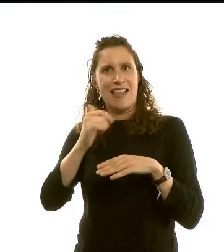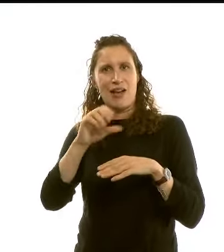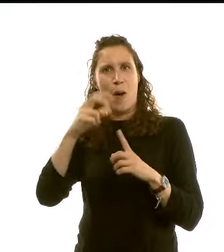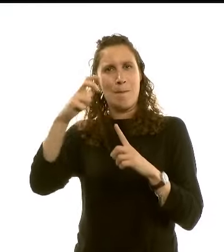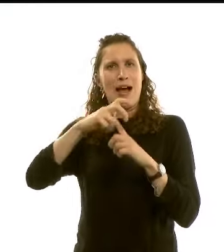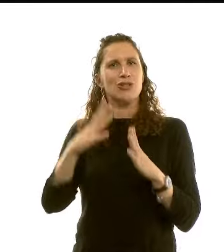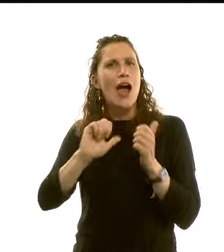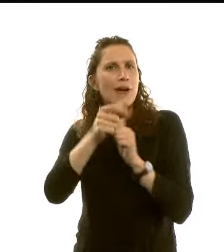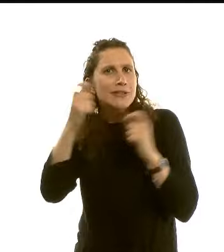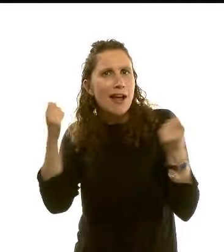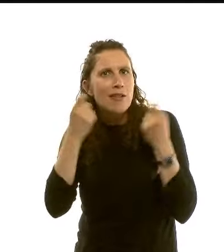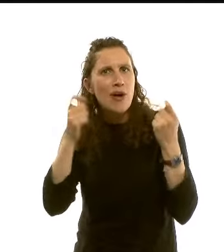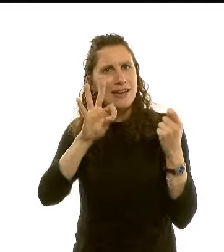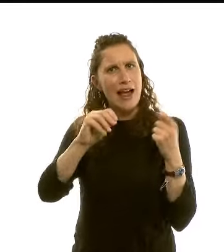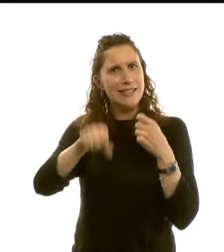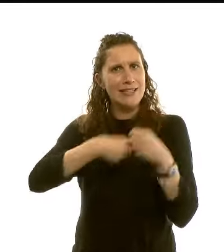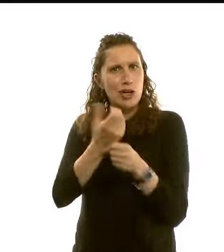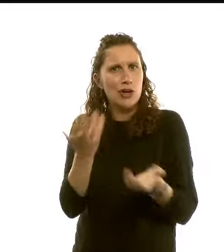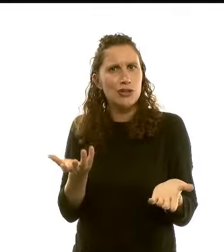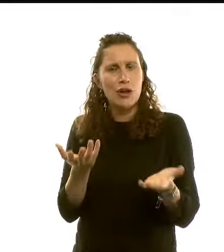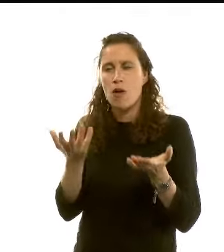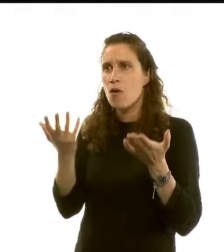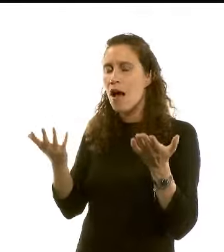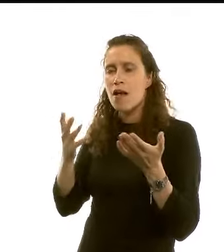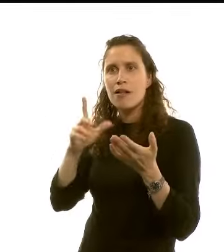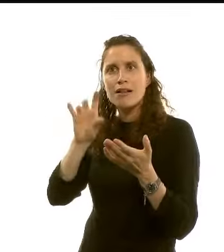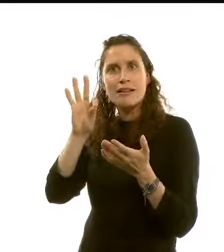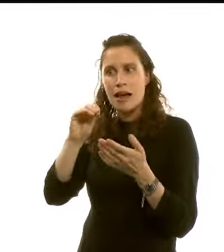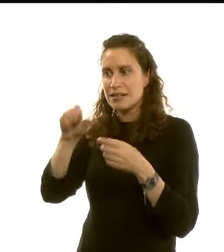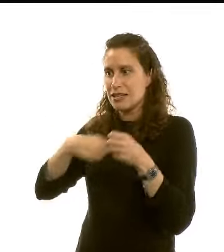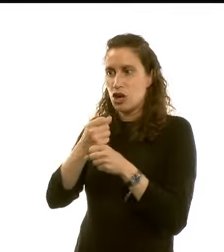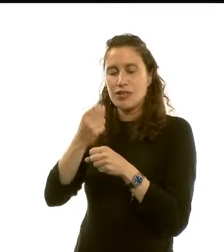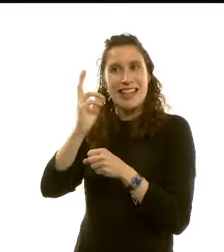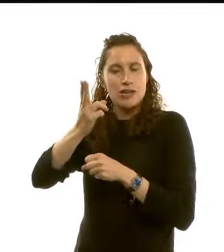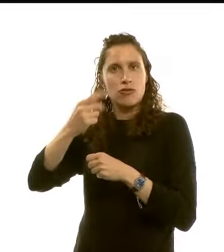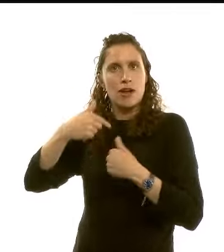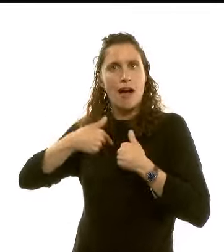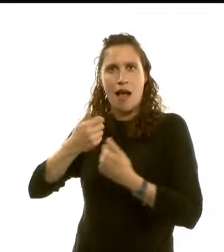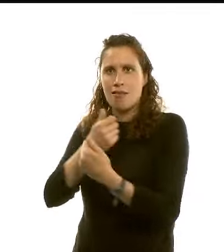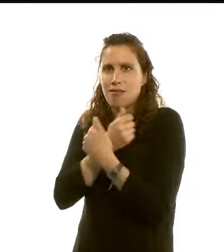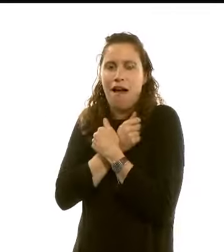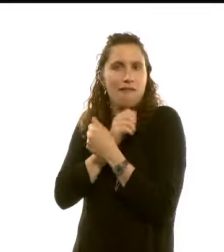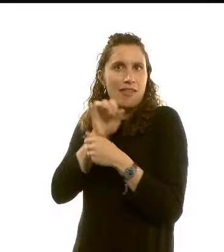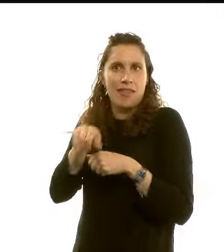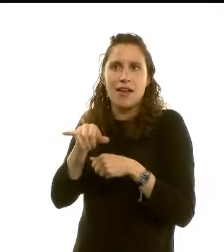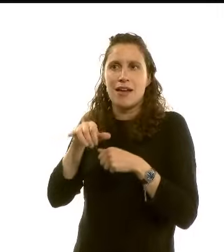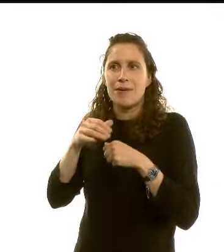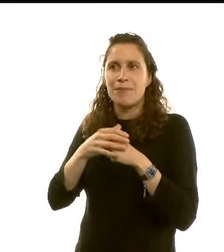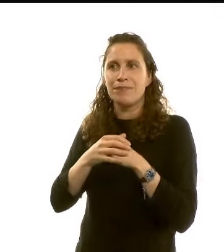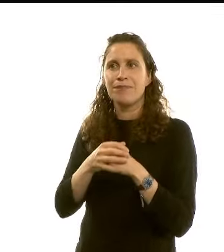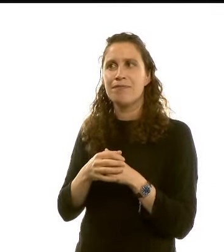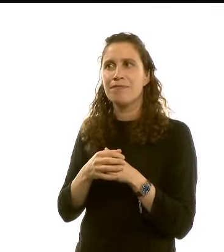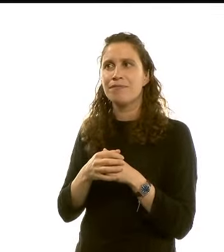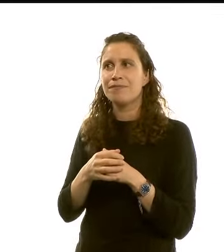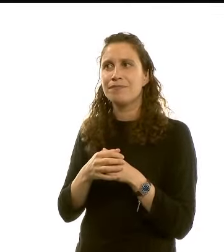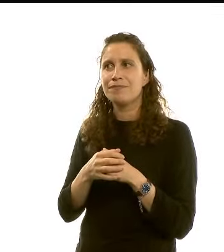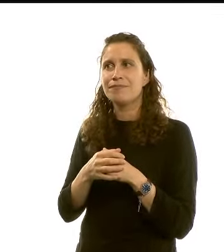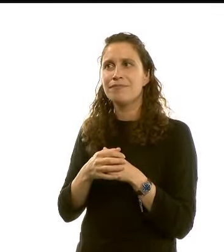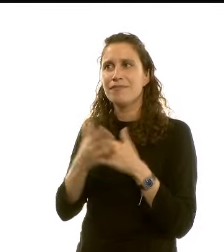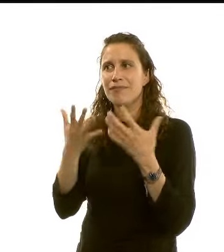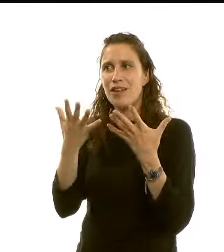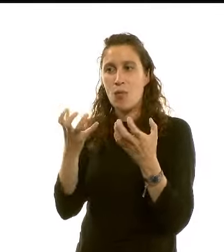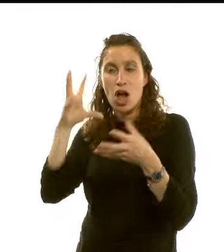of LEGO play here? Well, for 90 years, the history part, I really love Fabuland. So I wanted to, like, have this